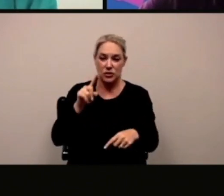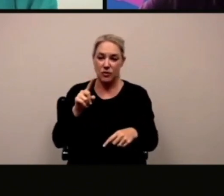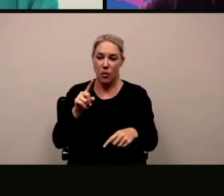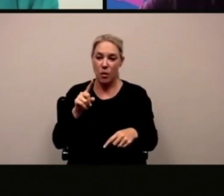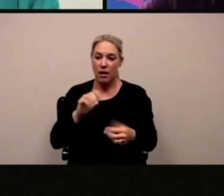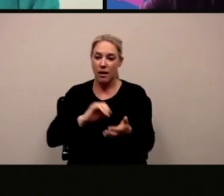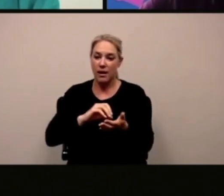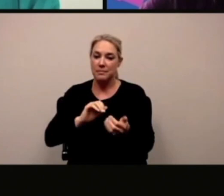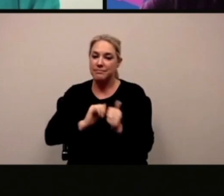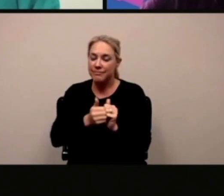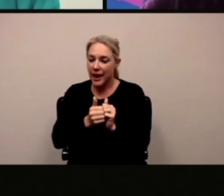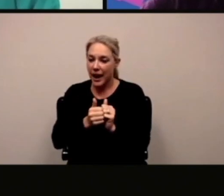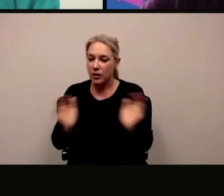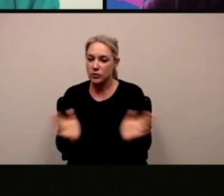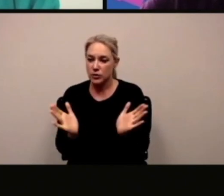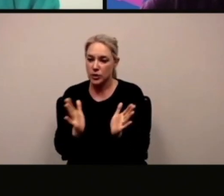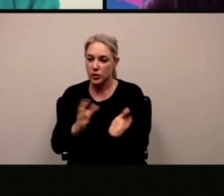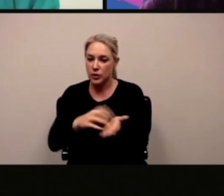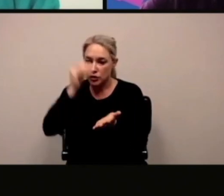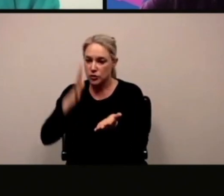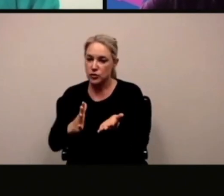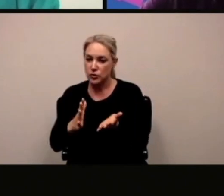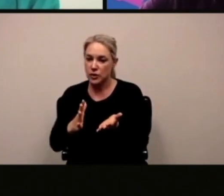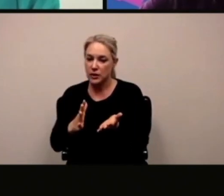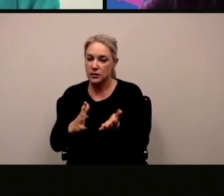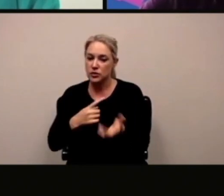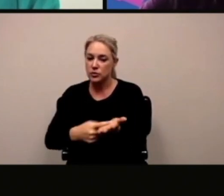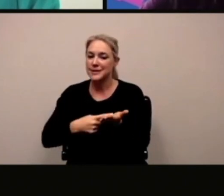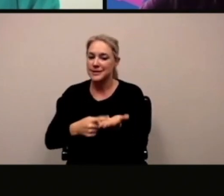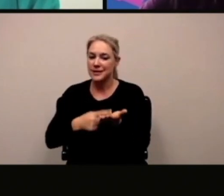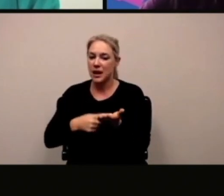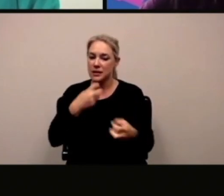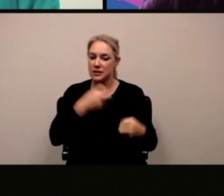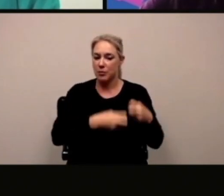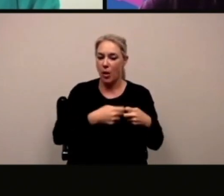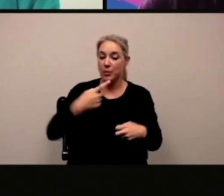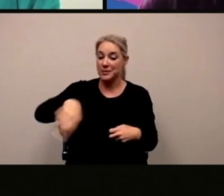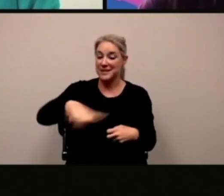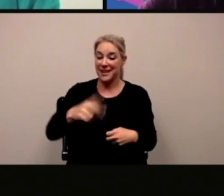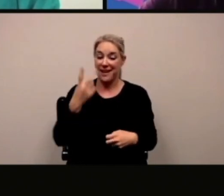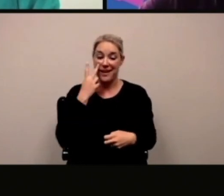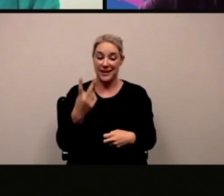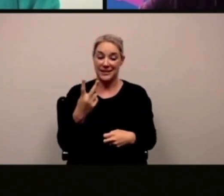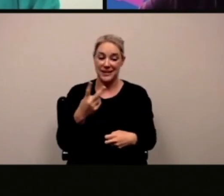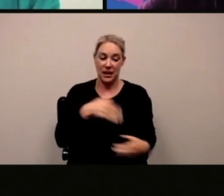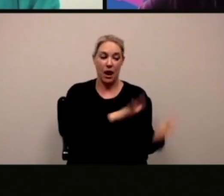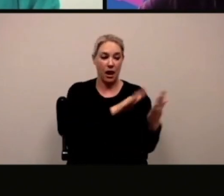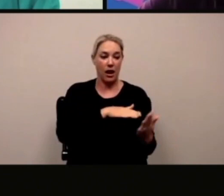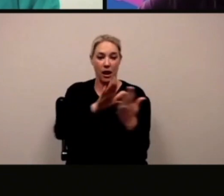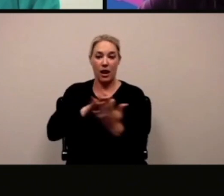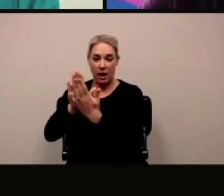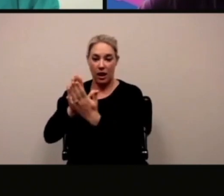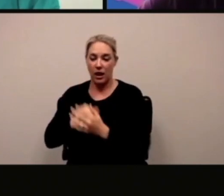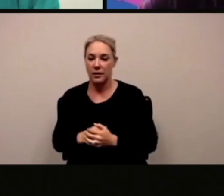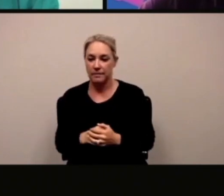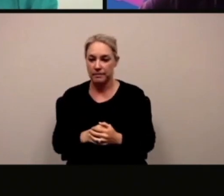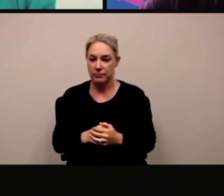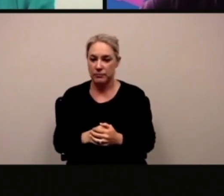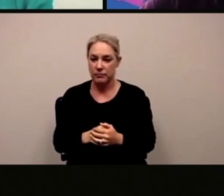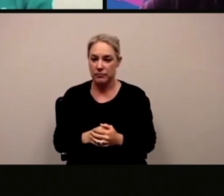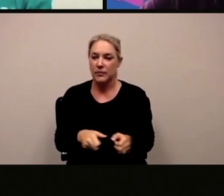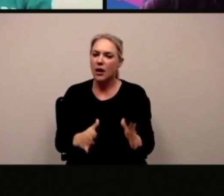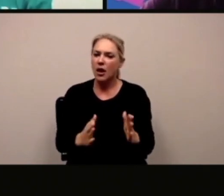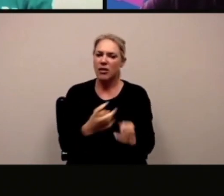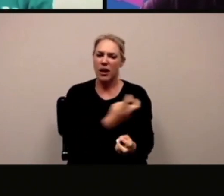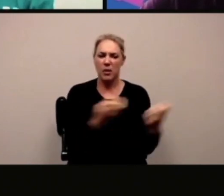they face or see around them? And I'm going to go ahead on and throw that to any one of the panelists who want to jump in and address that